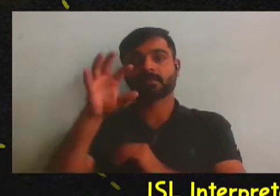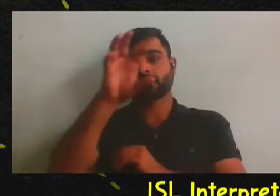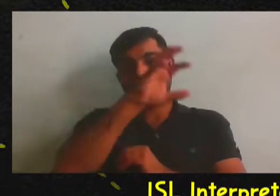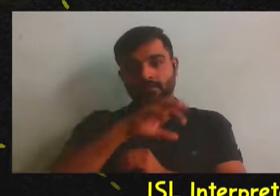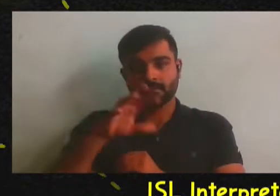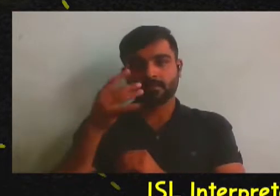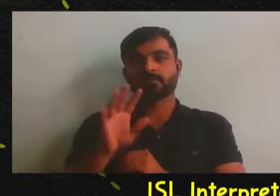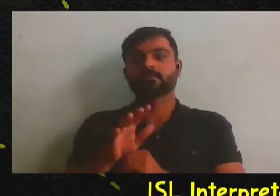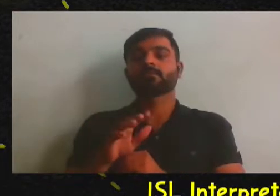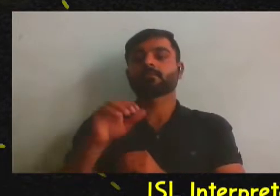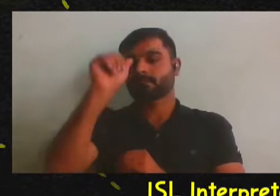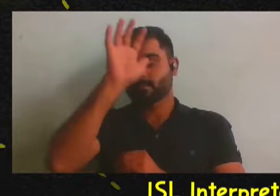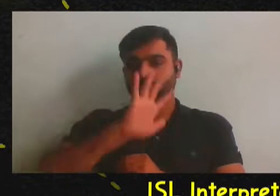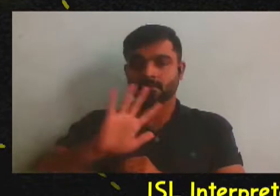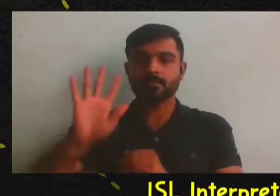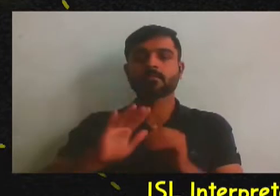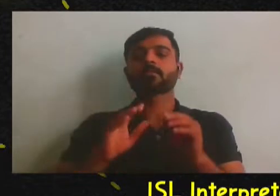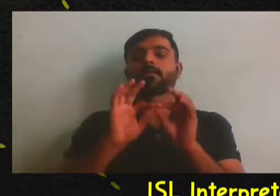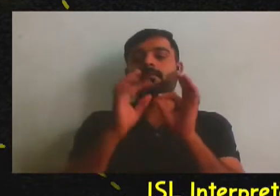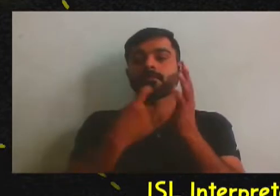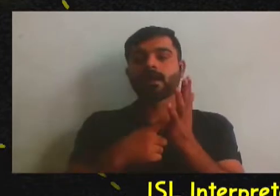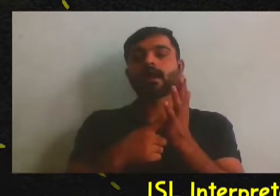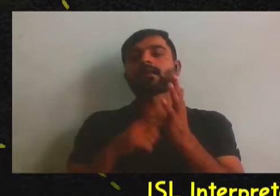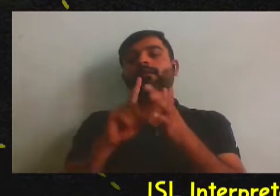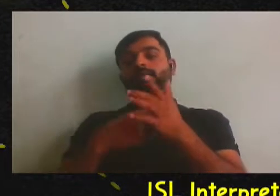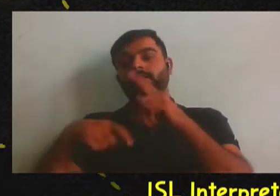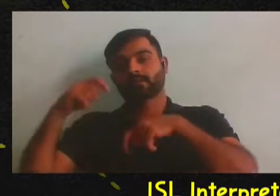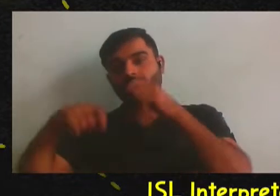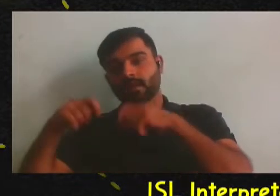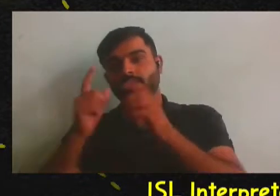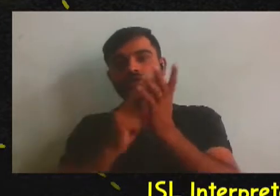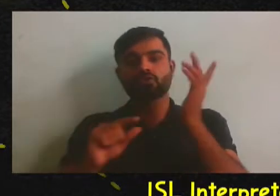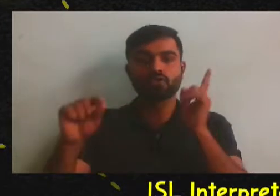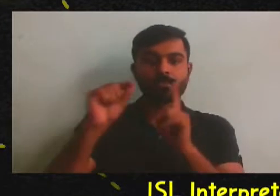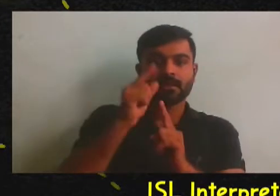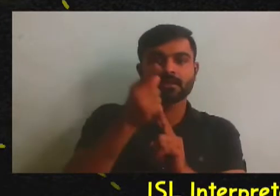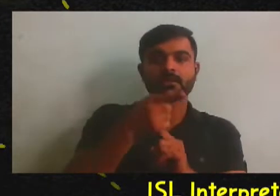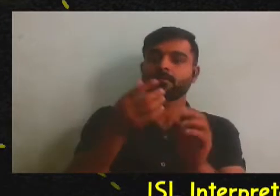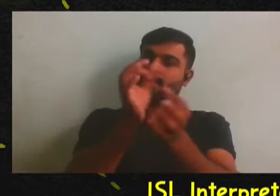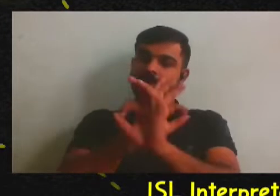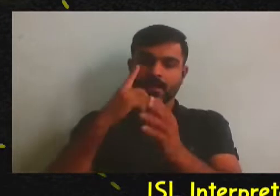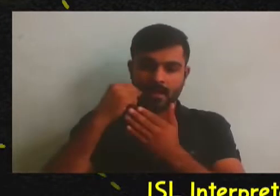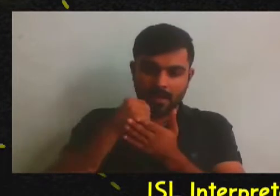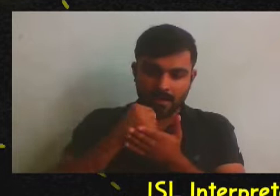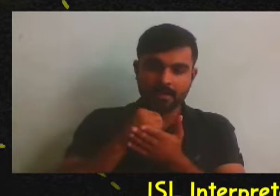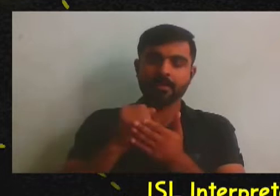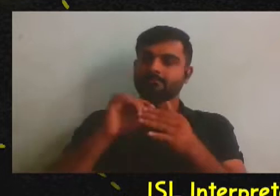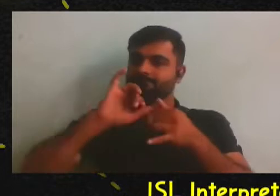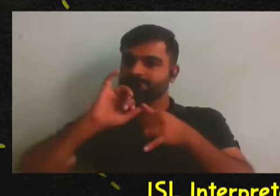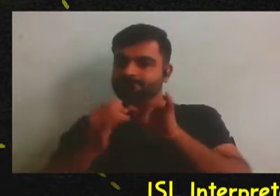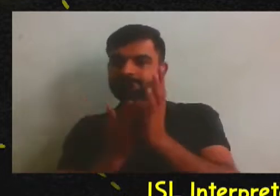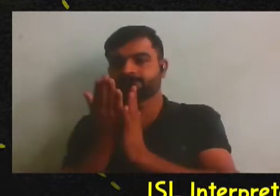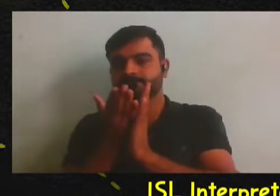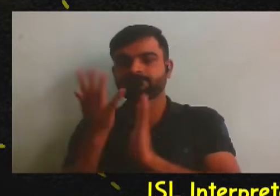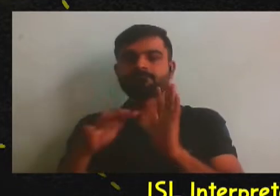of northern India, Bihar, Jharkhand, and UP, called It's My Body, where we're already trying to figure out ways on how